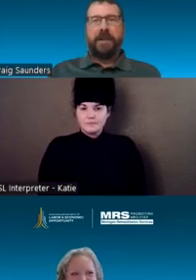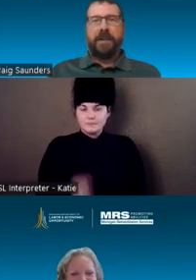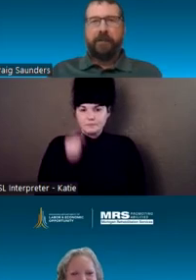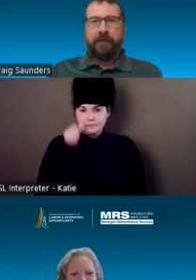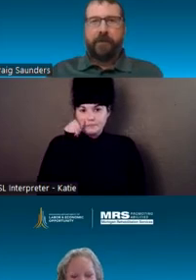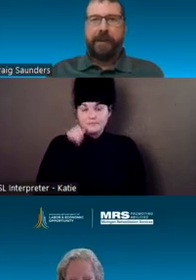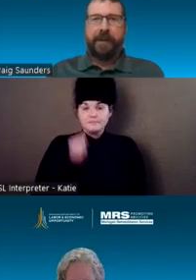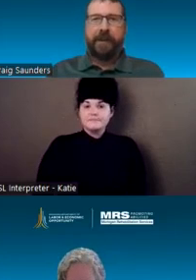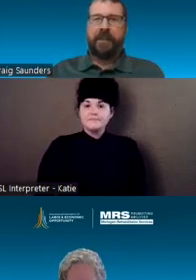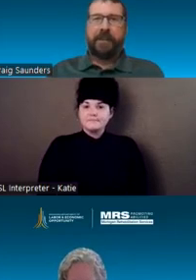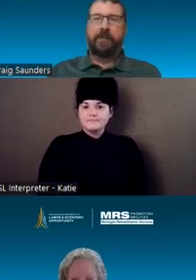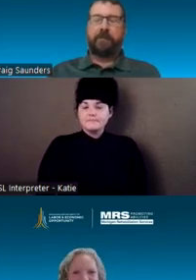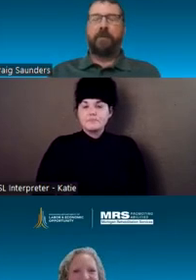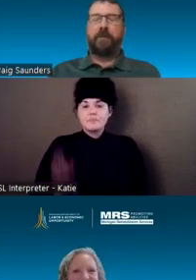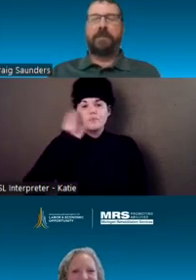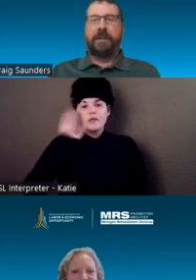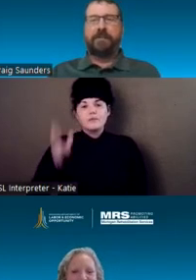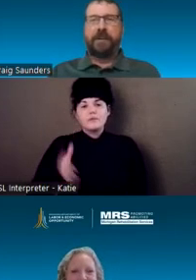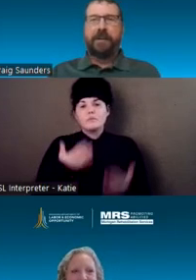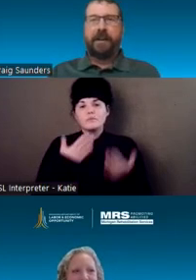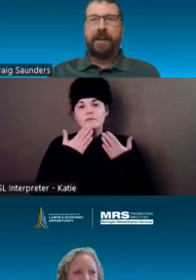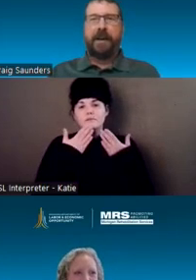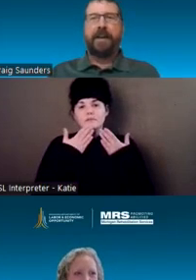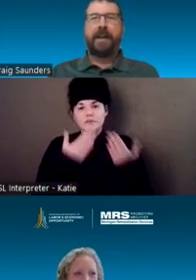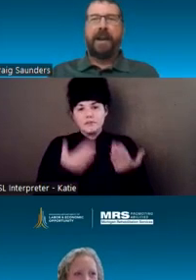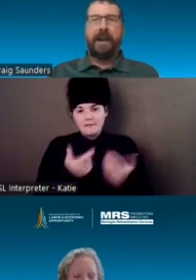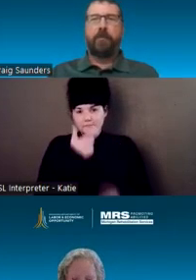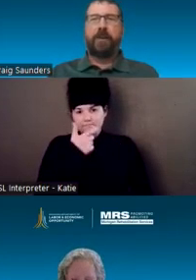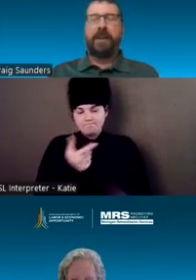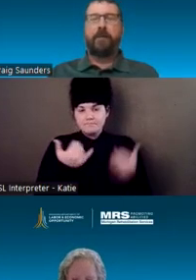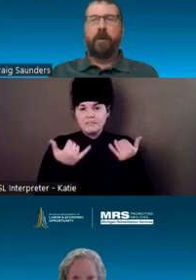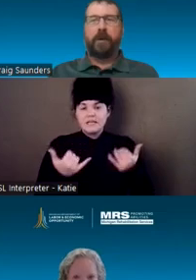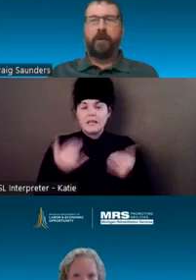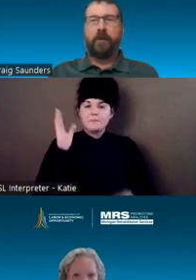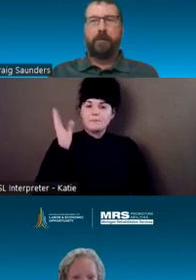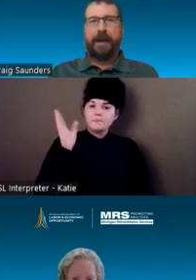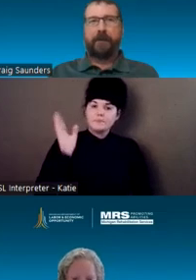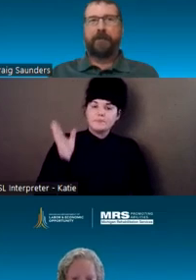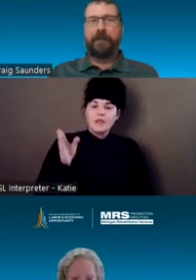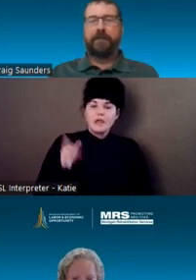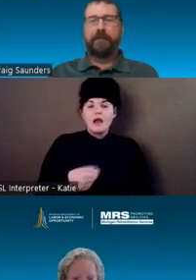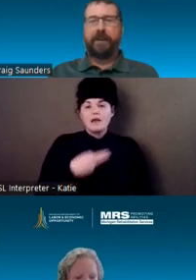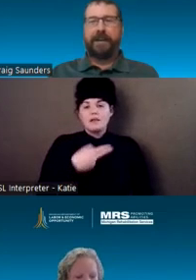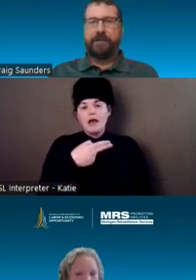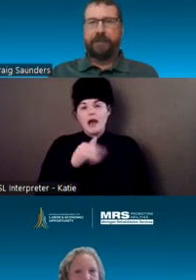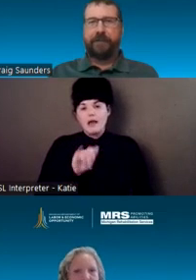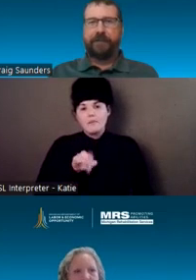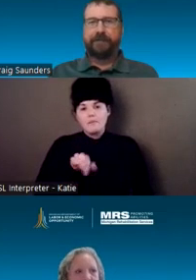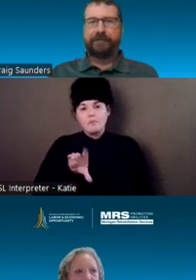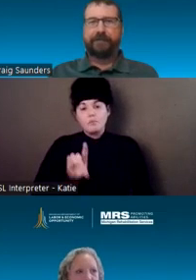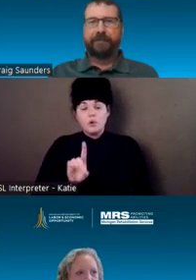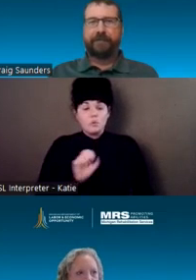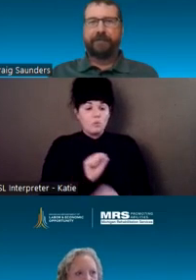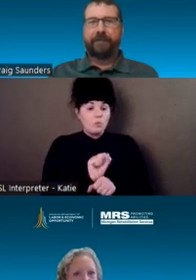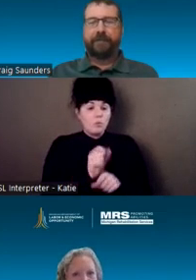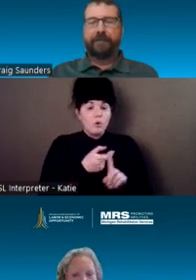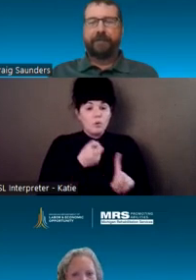Hello, and thank you for joining us today for this presentation on hybrid and work at home models and strategies.